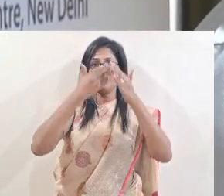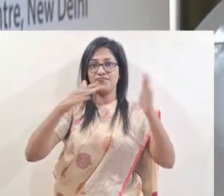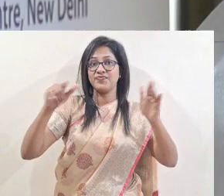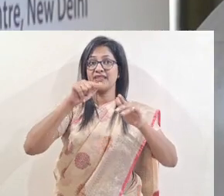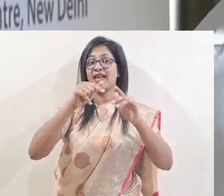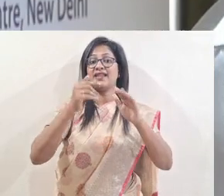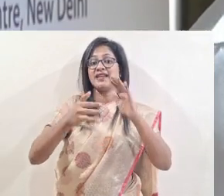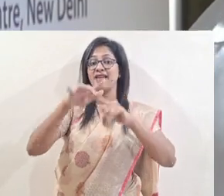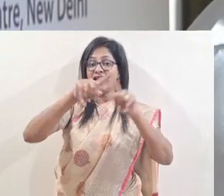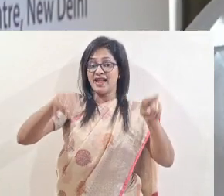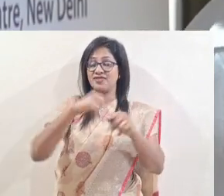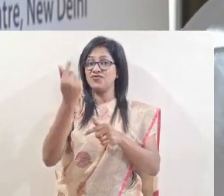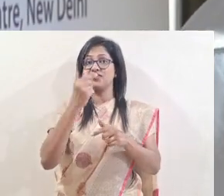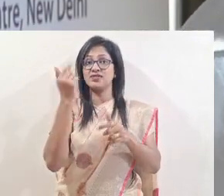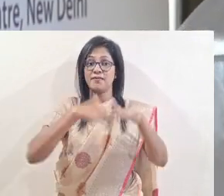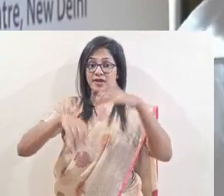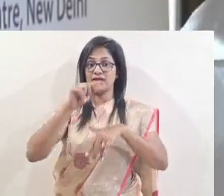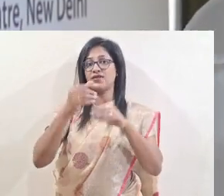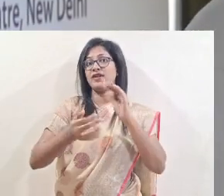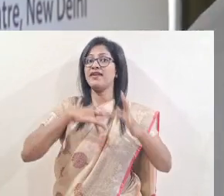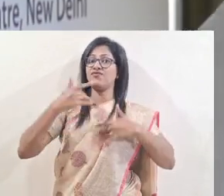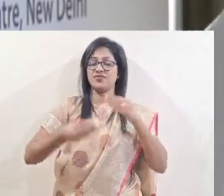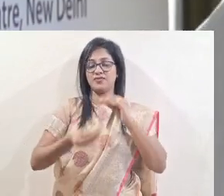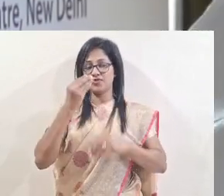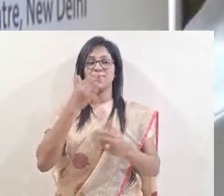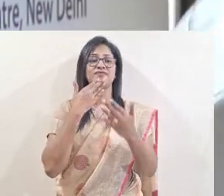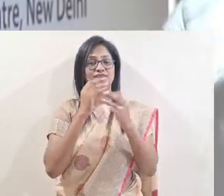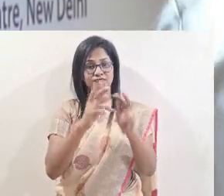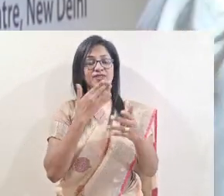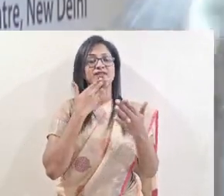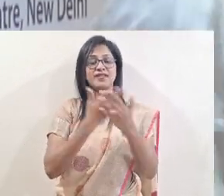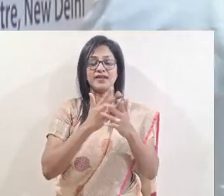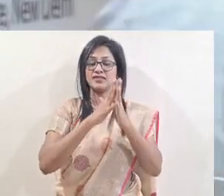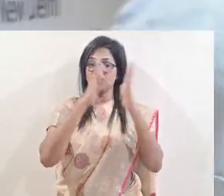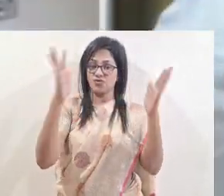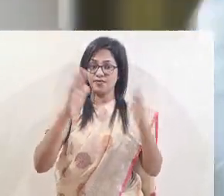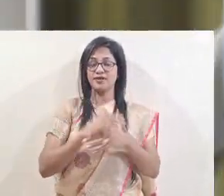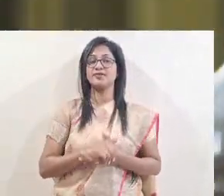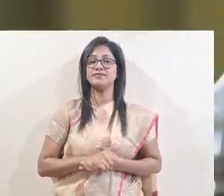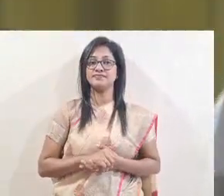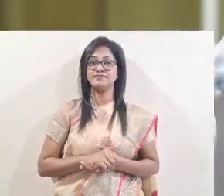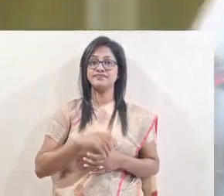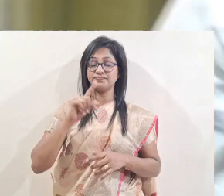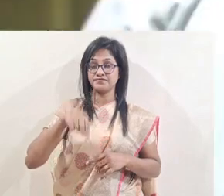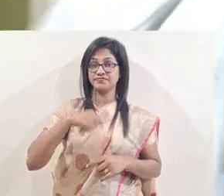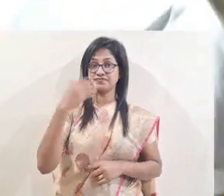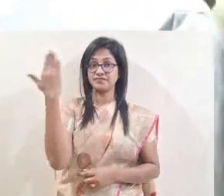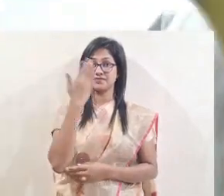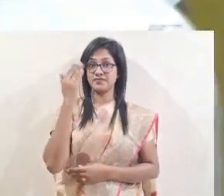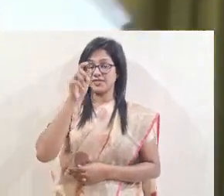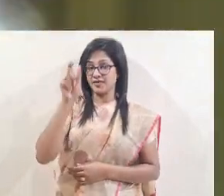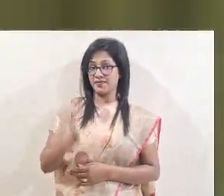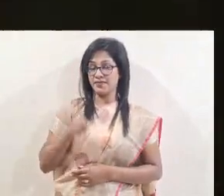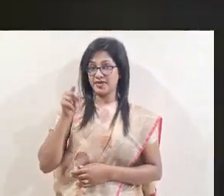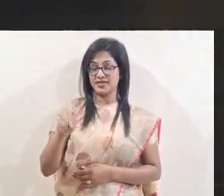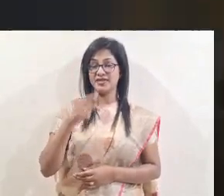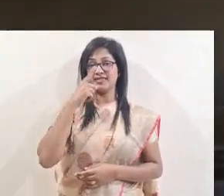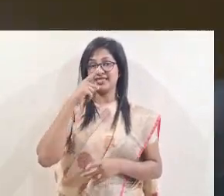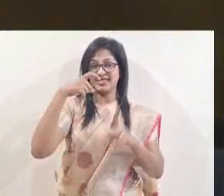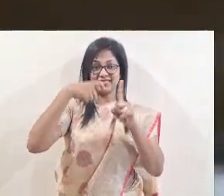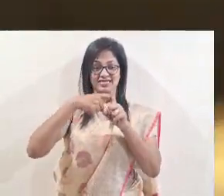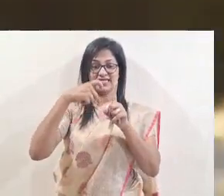use planner. Definitely. Okay, thanks a lot. Thank you, sir. And now the next presenter is Kirtika Sharma,